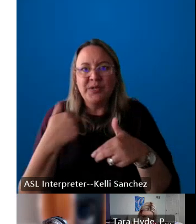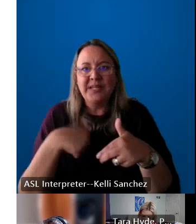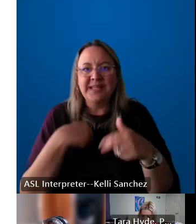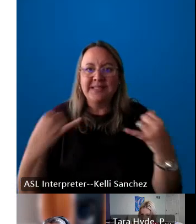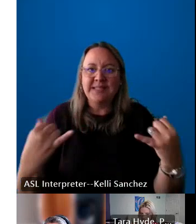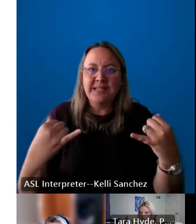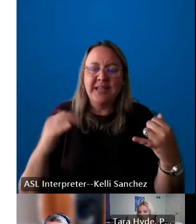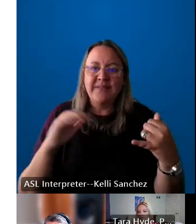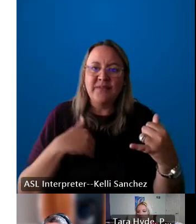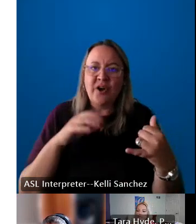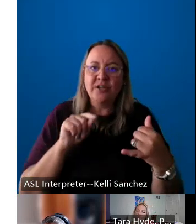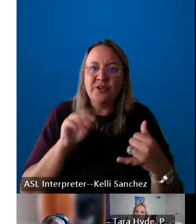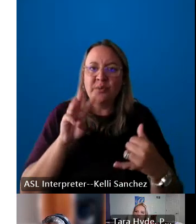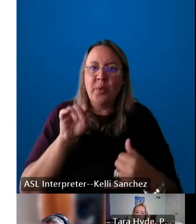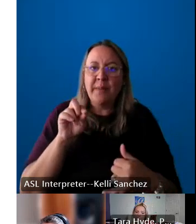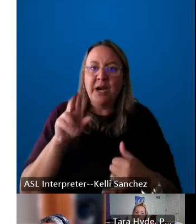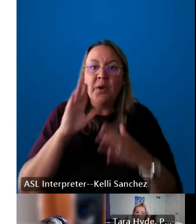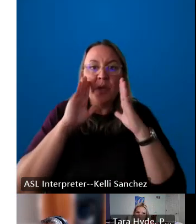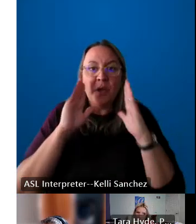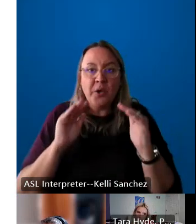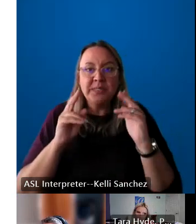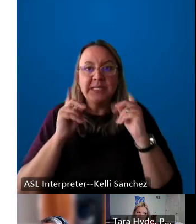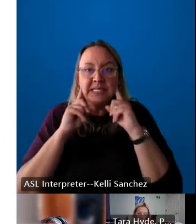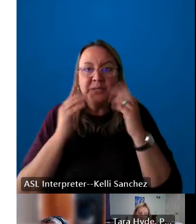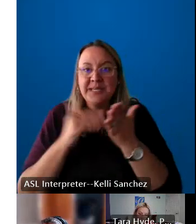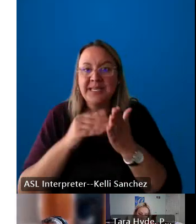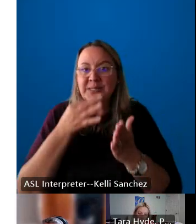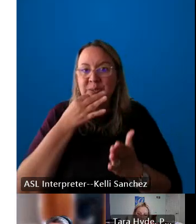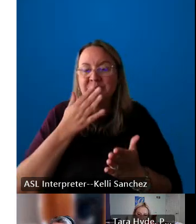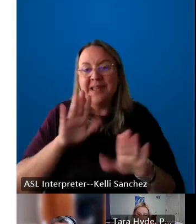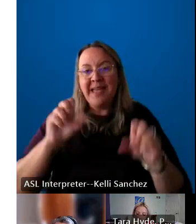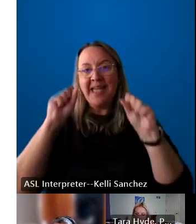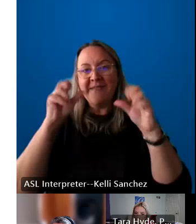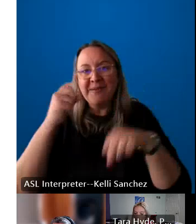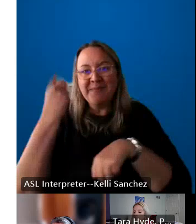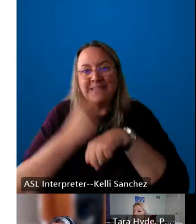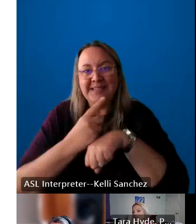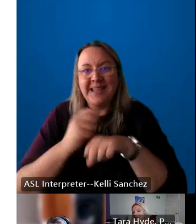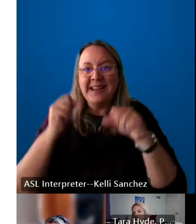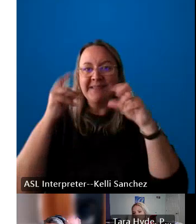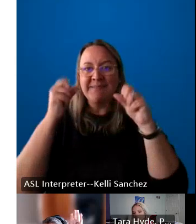our October webinar, and we hope to hear from you all soon. Have an amazing day and an